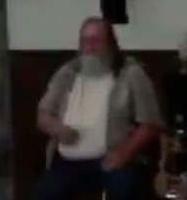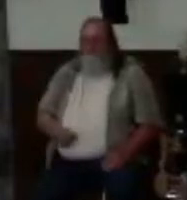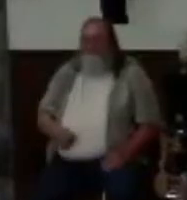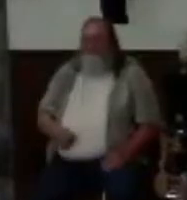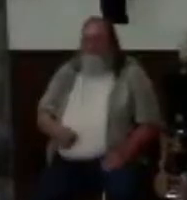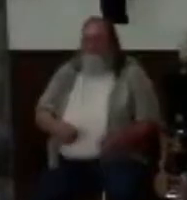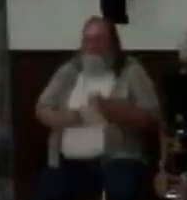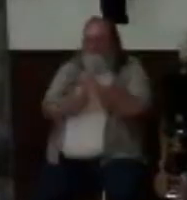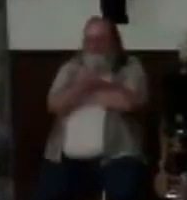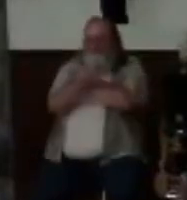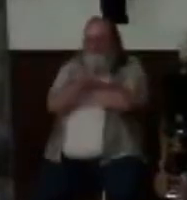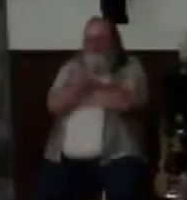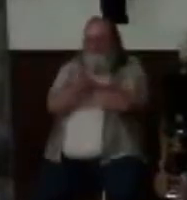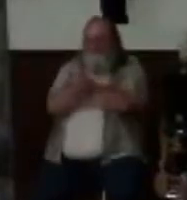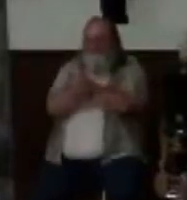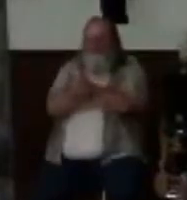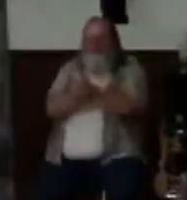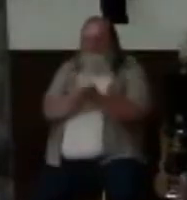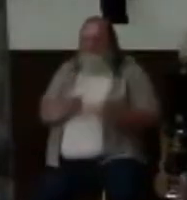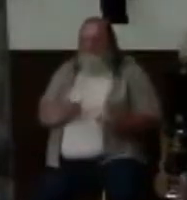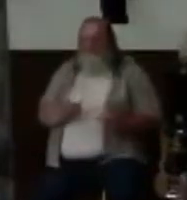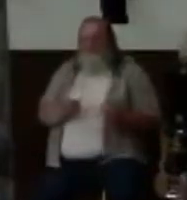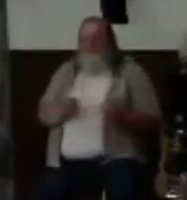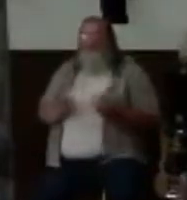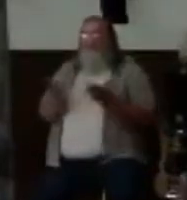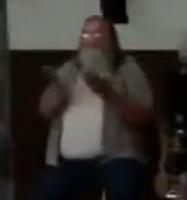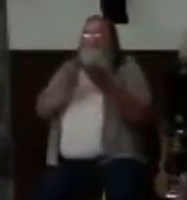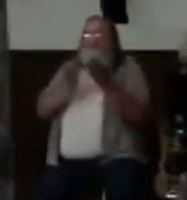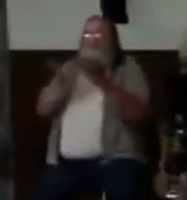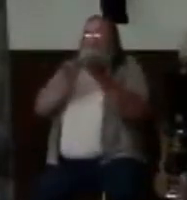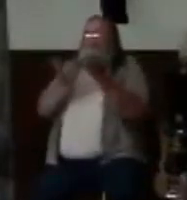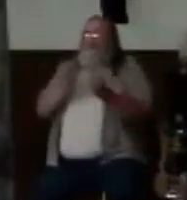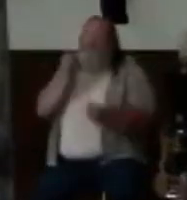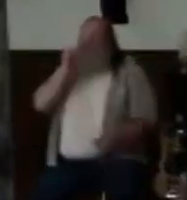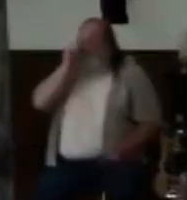freedom, but Jerusalem had hierarchy.